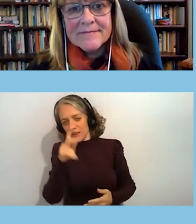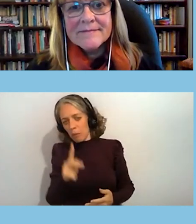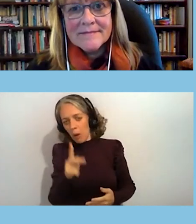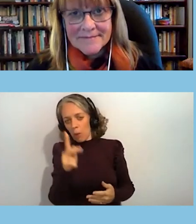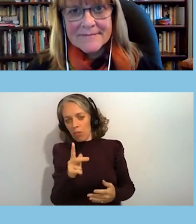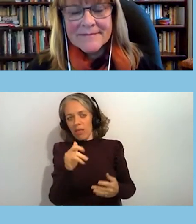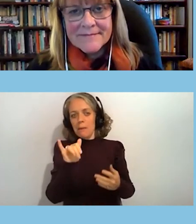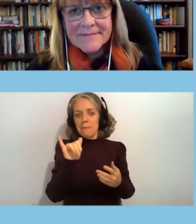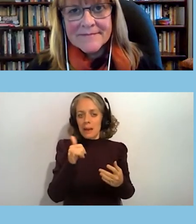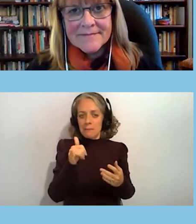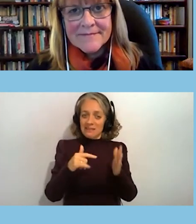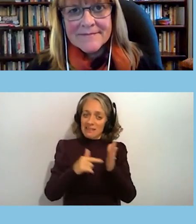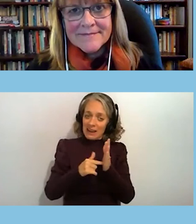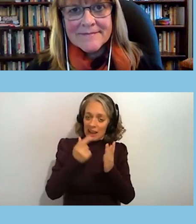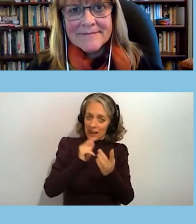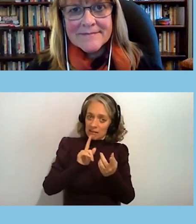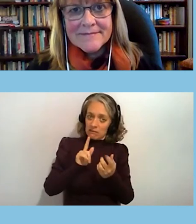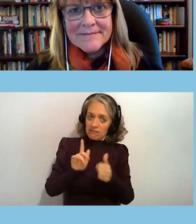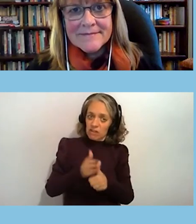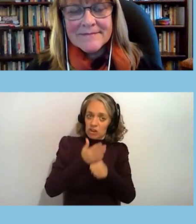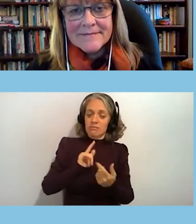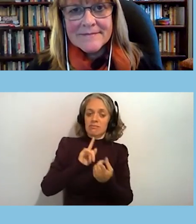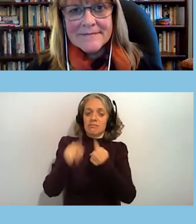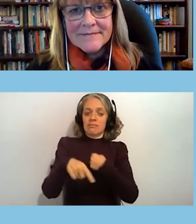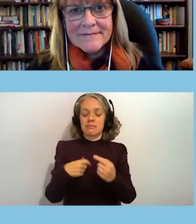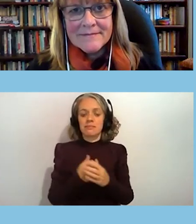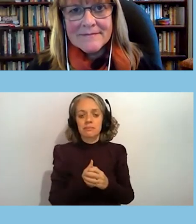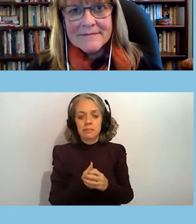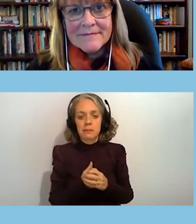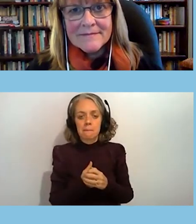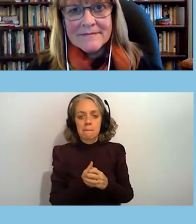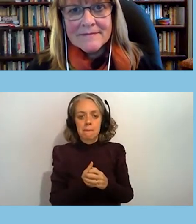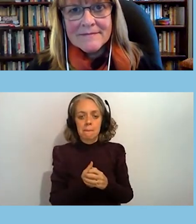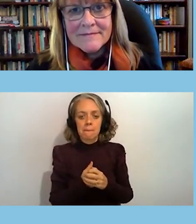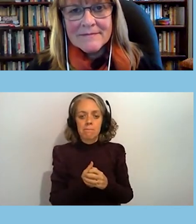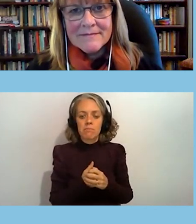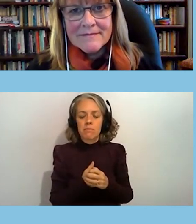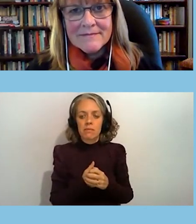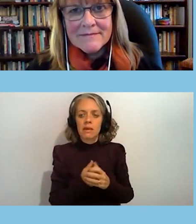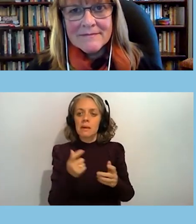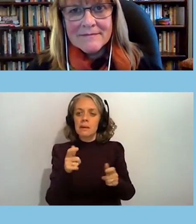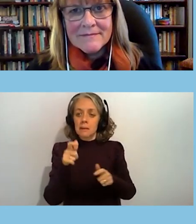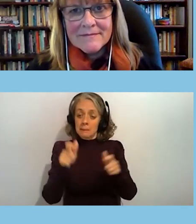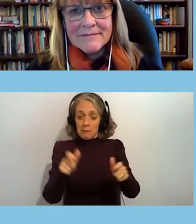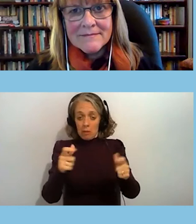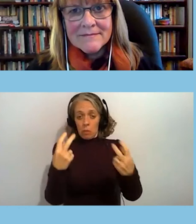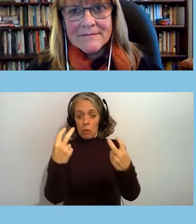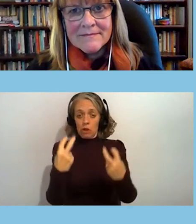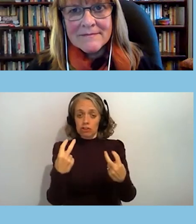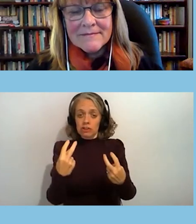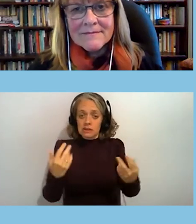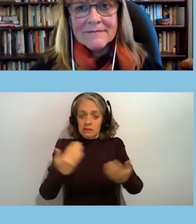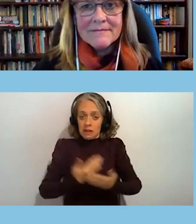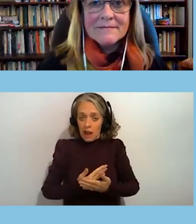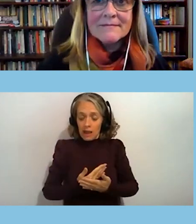speak to this question to begin with, that some of the people I'm sure who are tuning in tonight will have